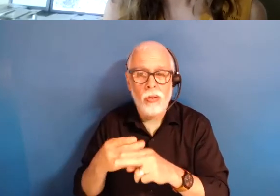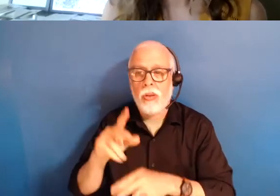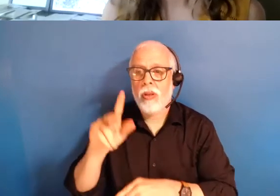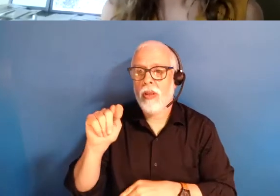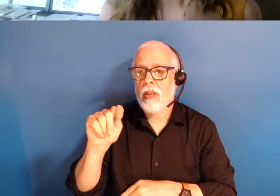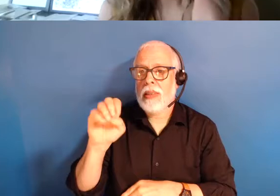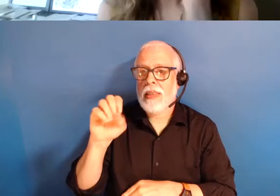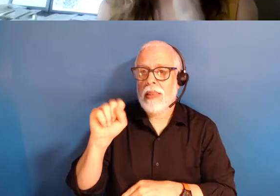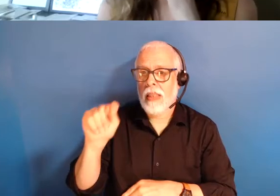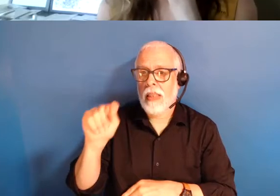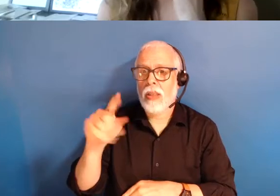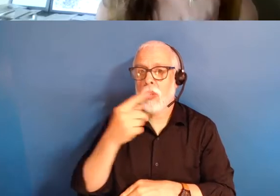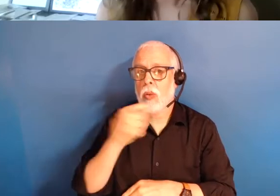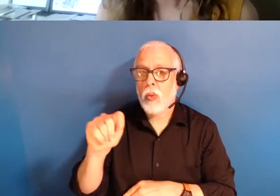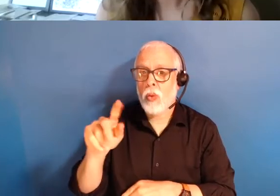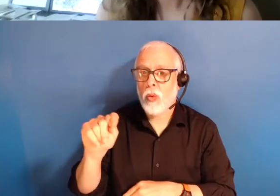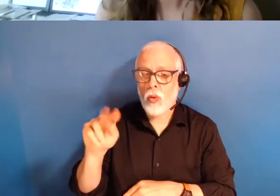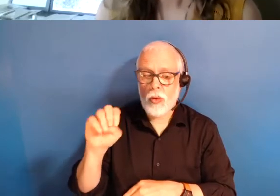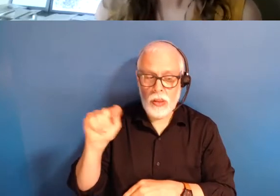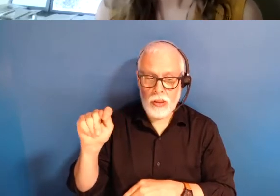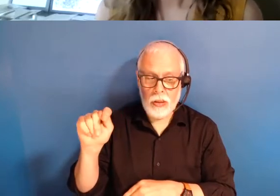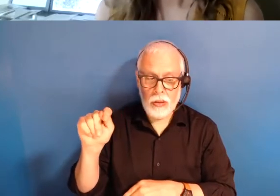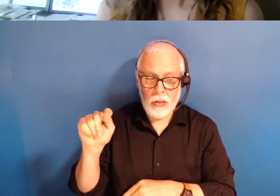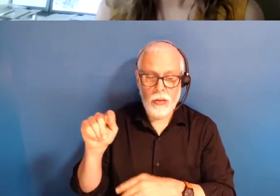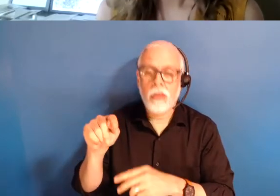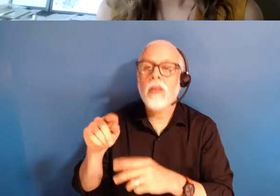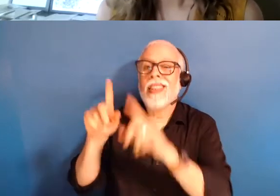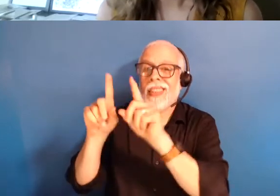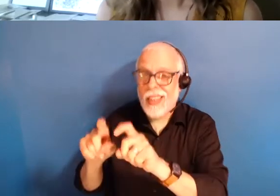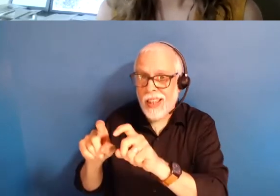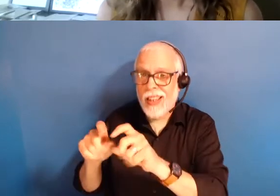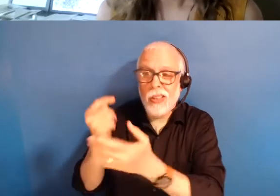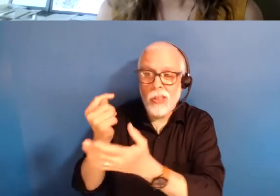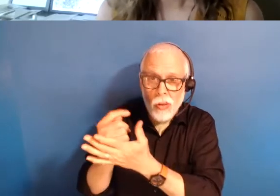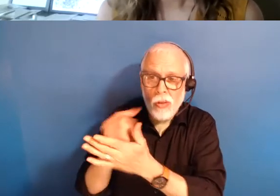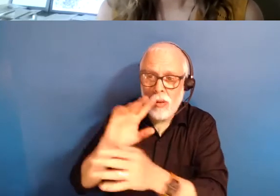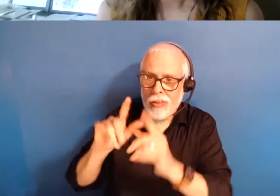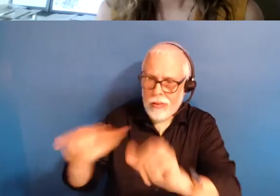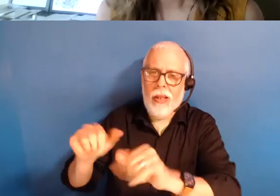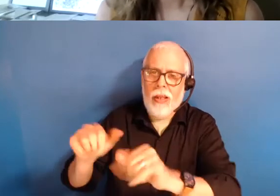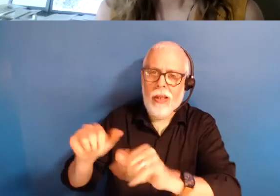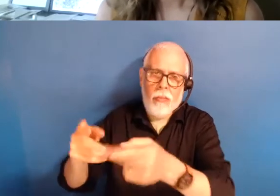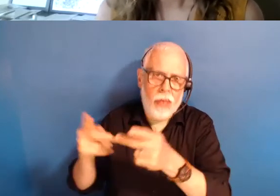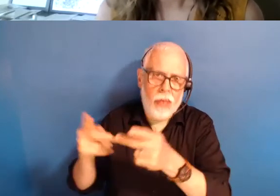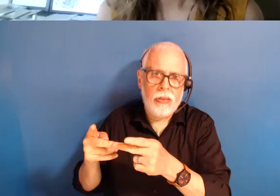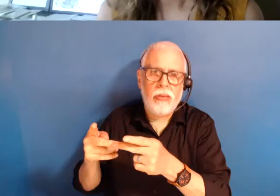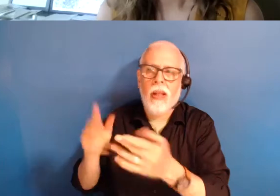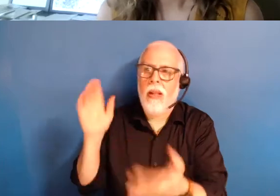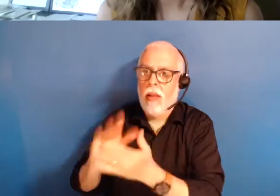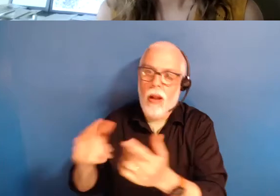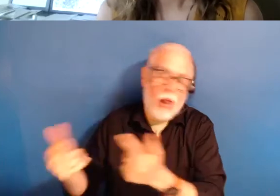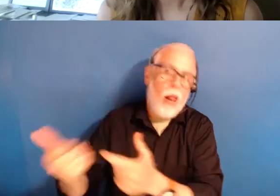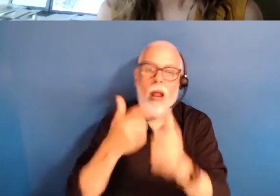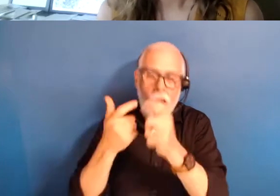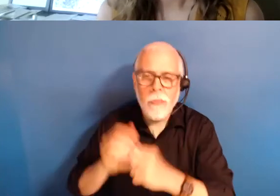Treat. And the idea is that you would get tested and treated all at the same location so that you have less of a